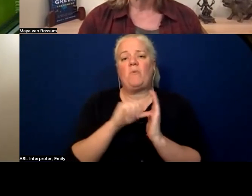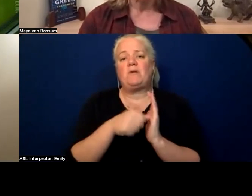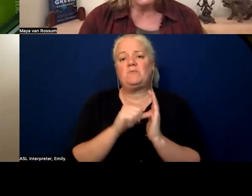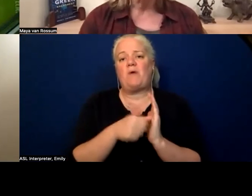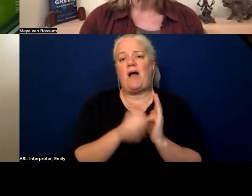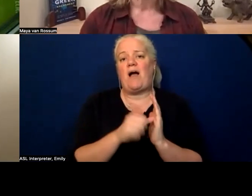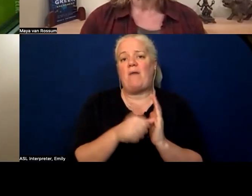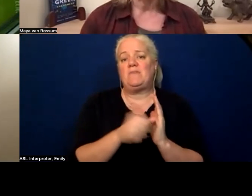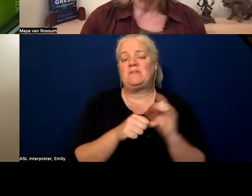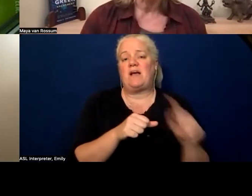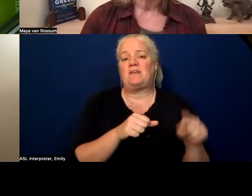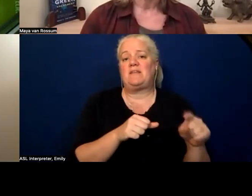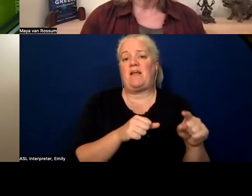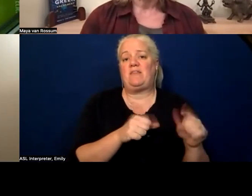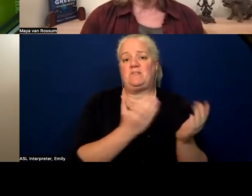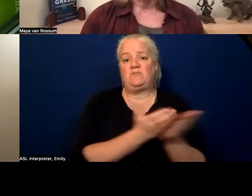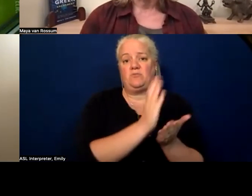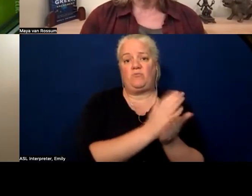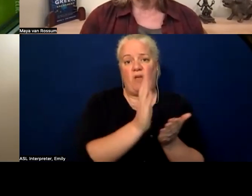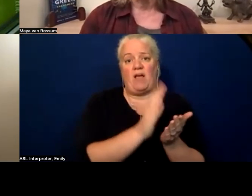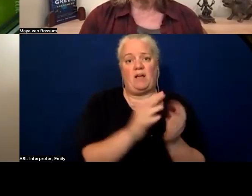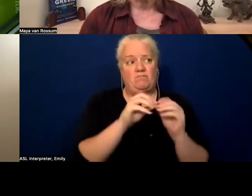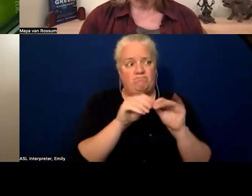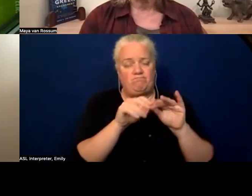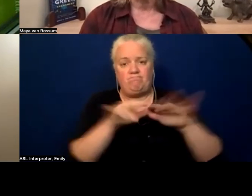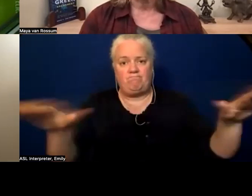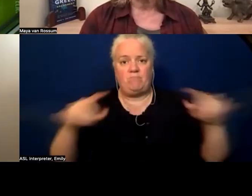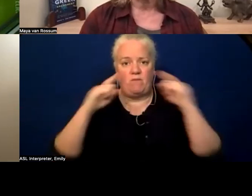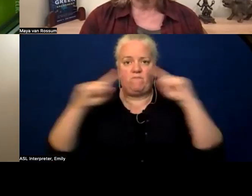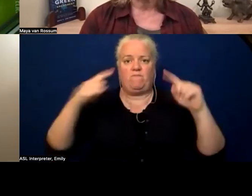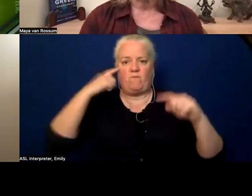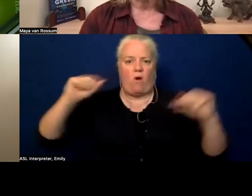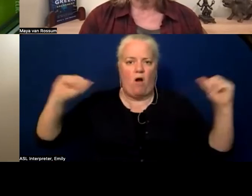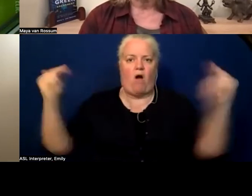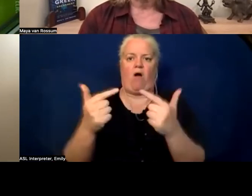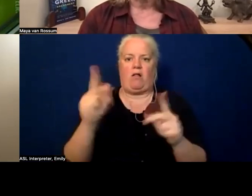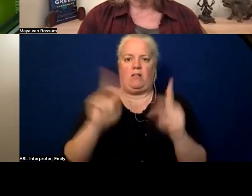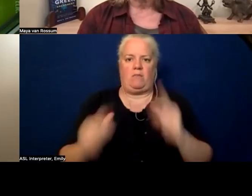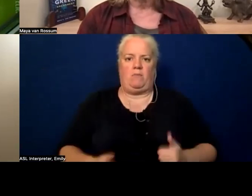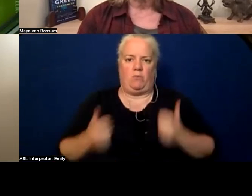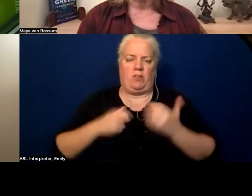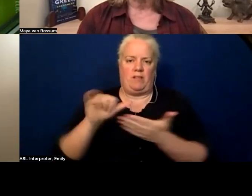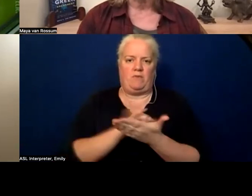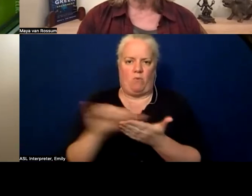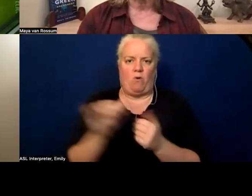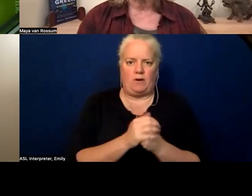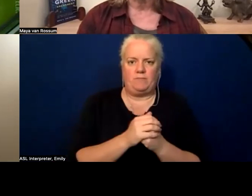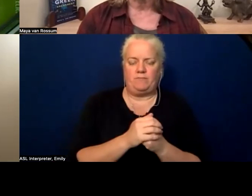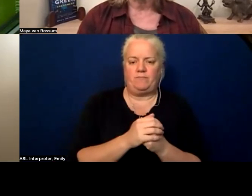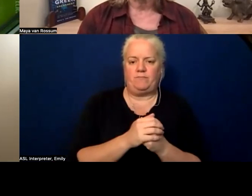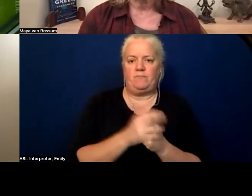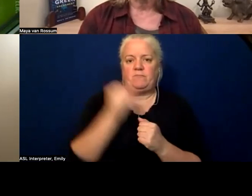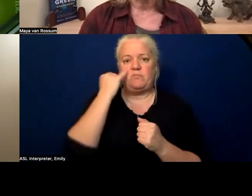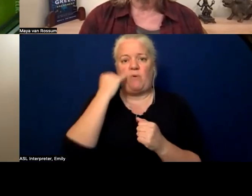all New Yorkers. And when a dispute is arising between a